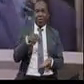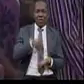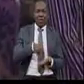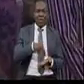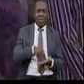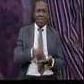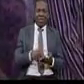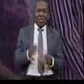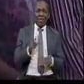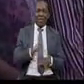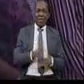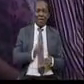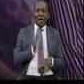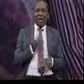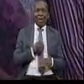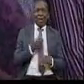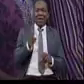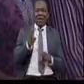that upward